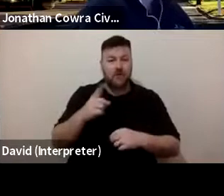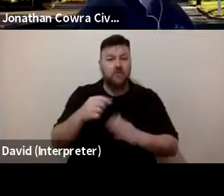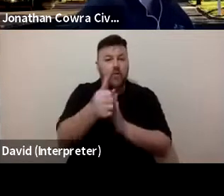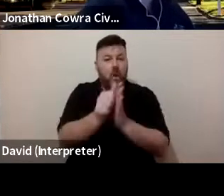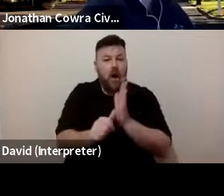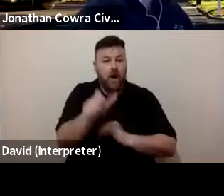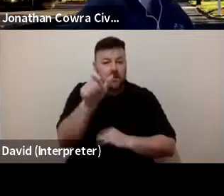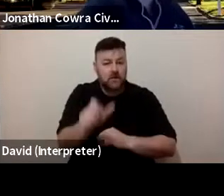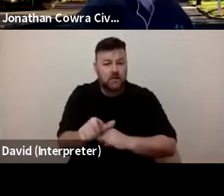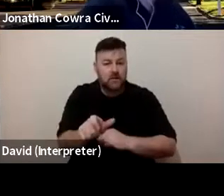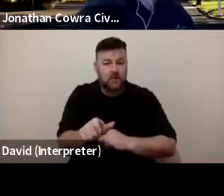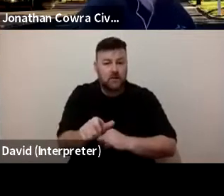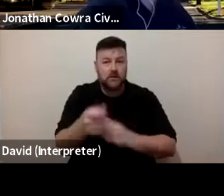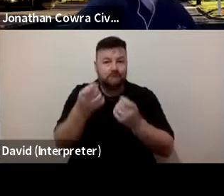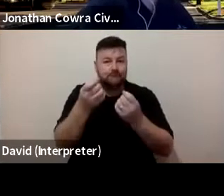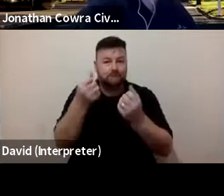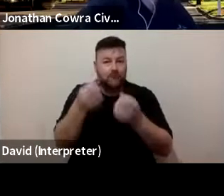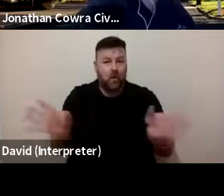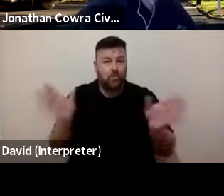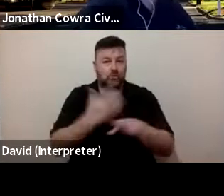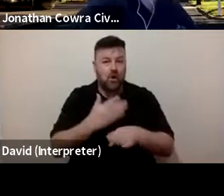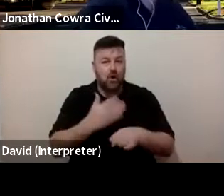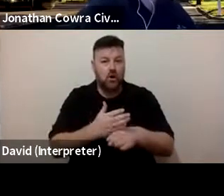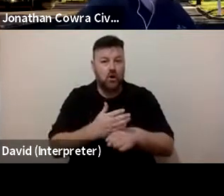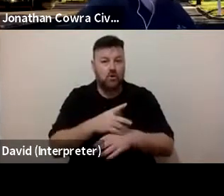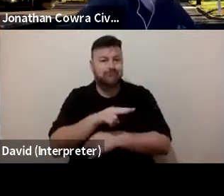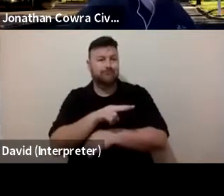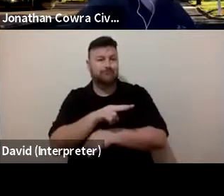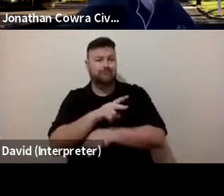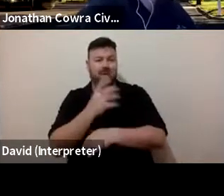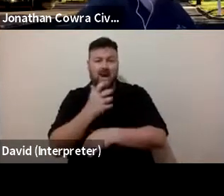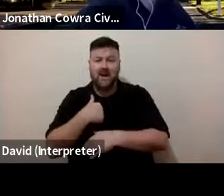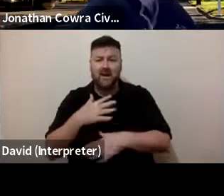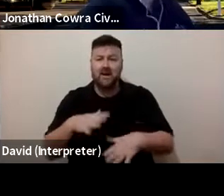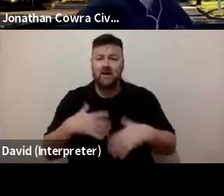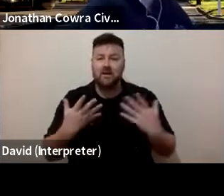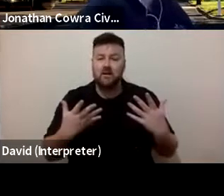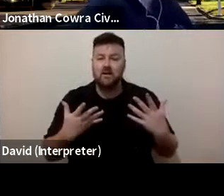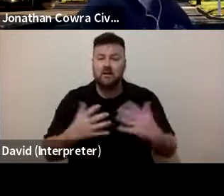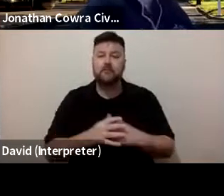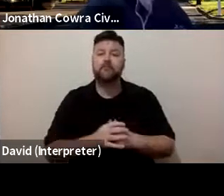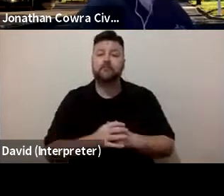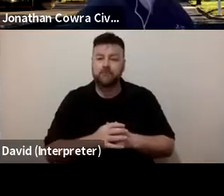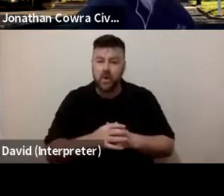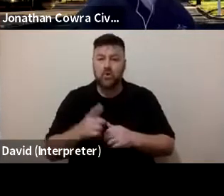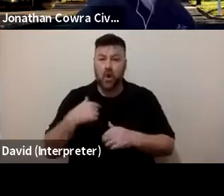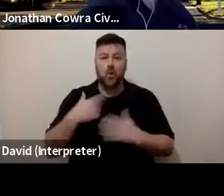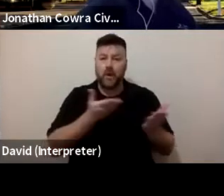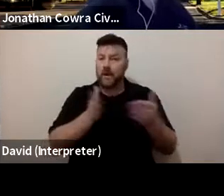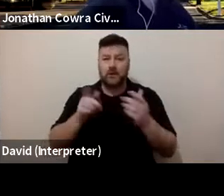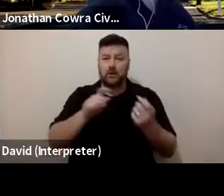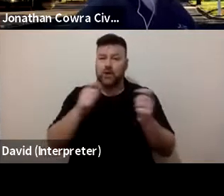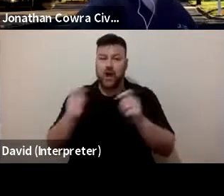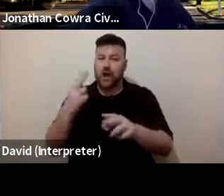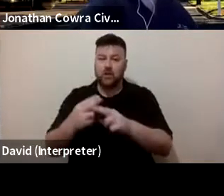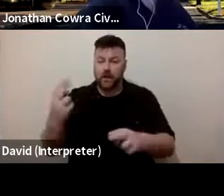And so that was terrifying, watching people's livelihoods kind of crumble. And so we did move really quickly, and we said to the